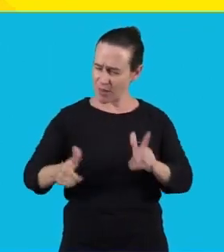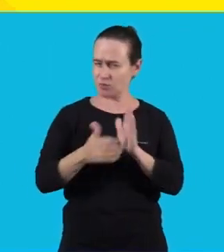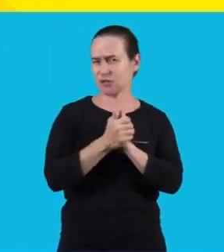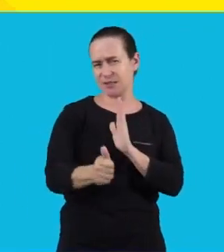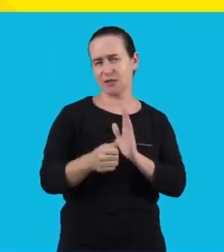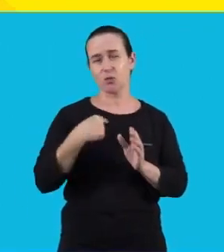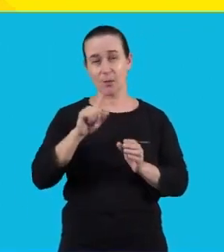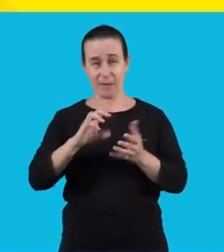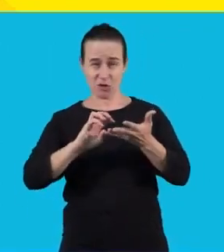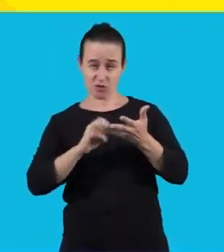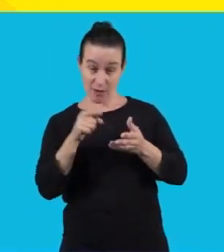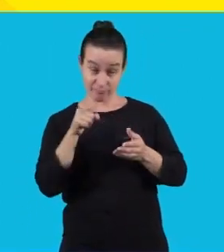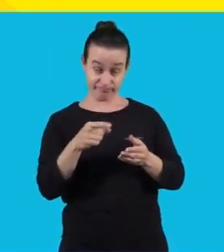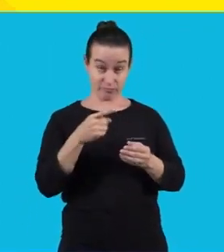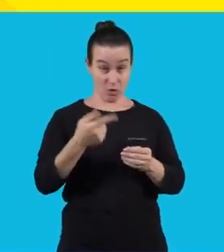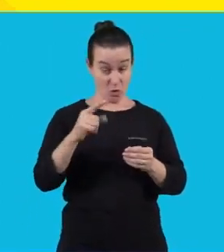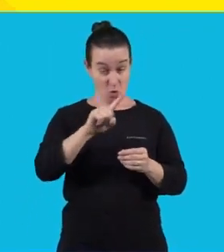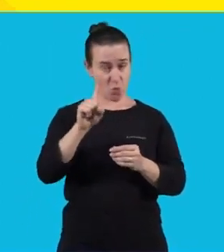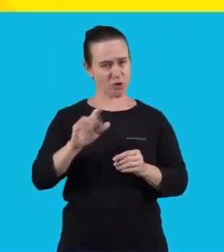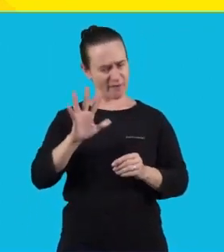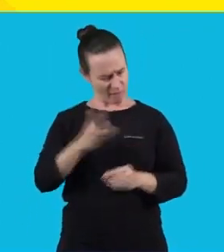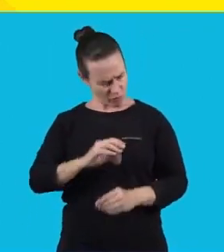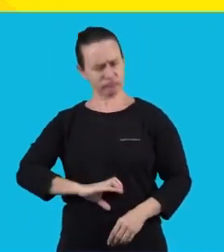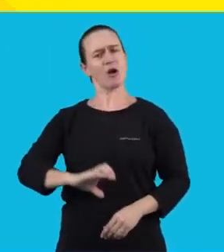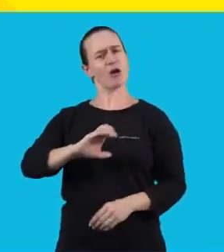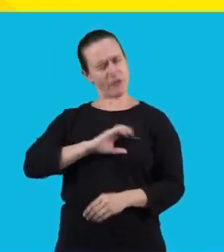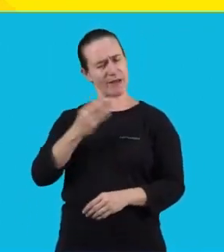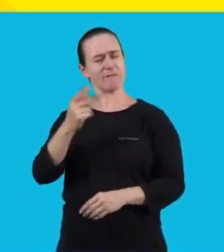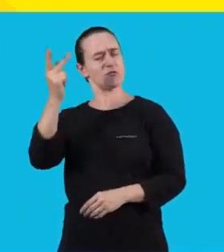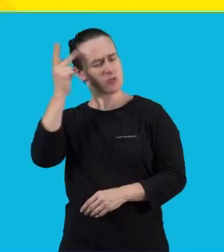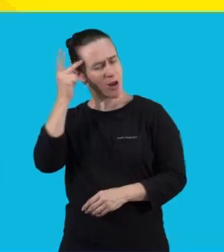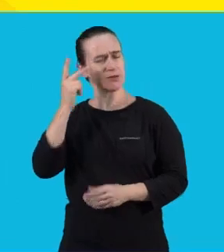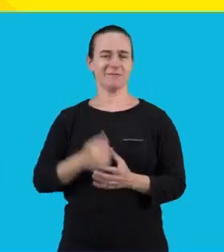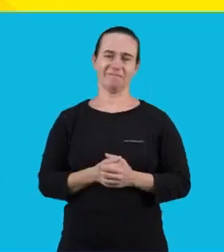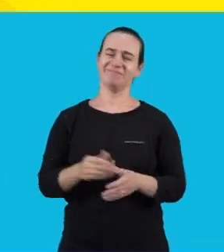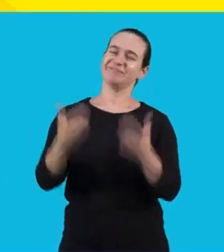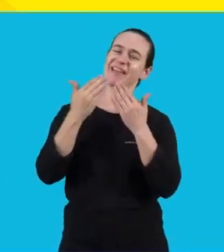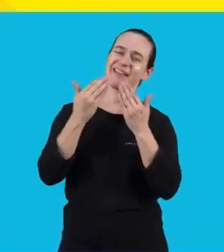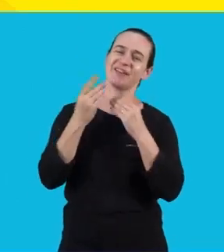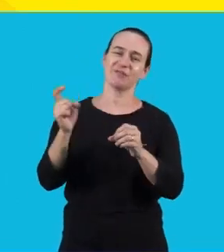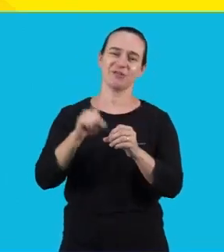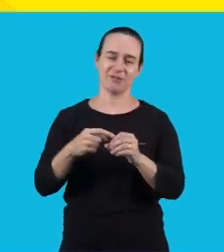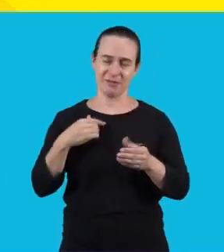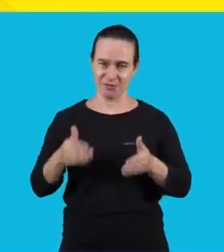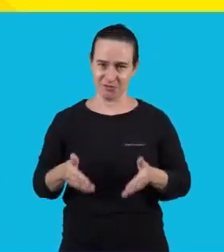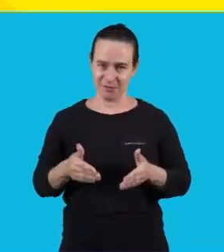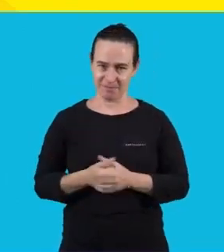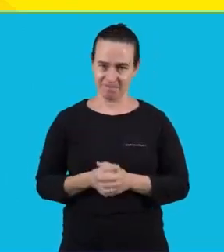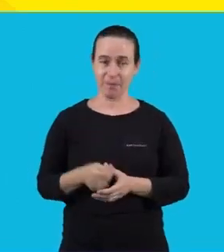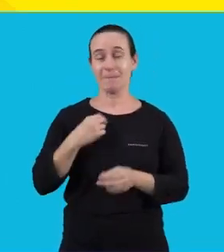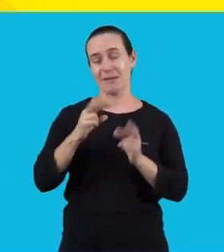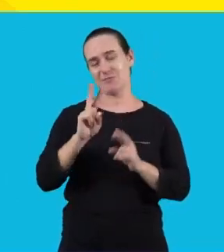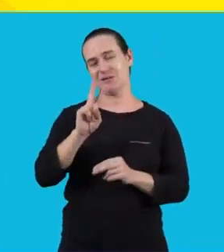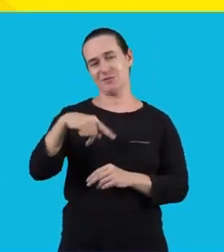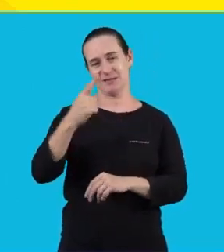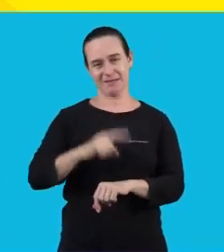sure you tackle question 5 with confidence and with knowledge in your pocket. Thanks so much for joining me today. I